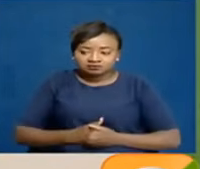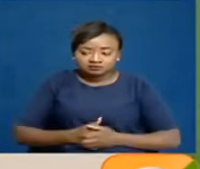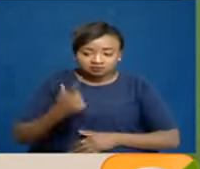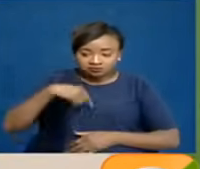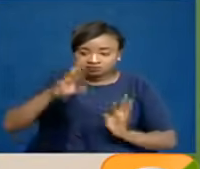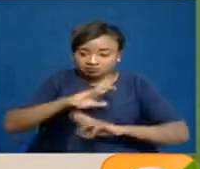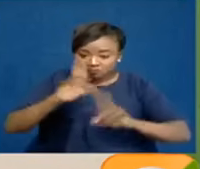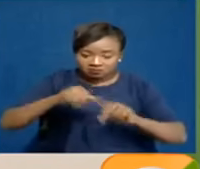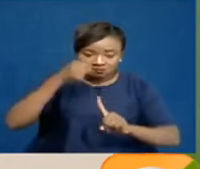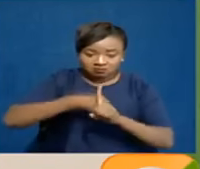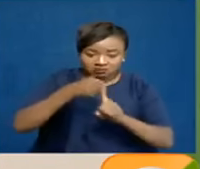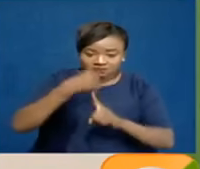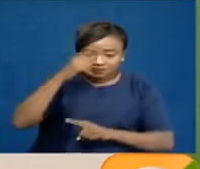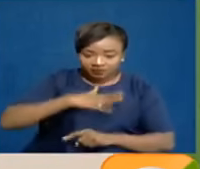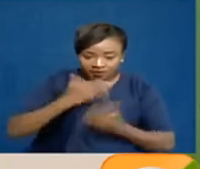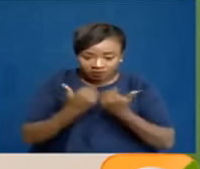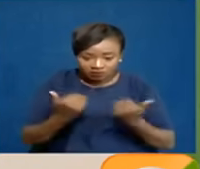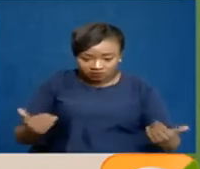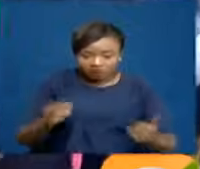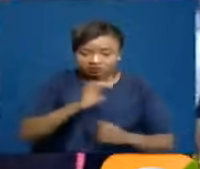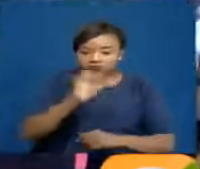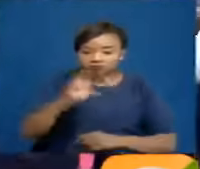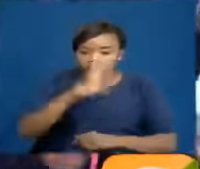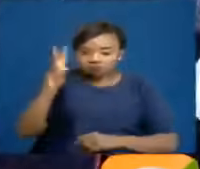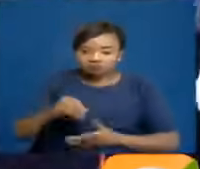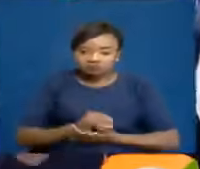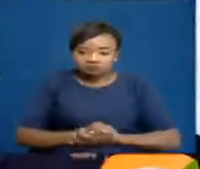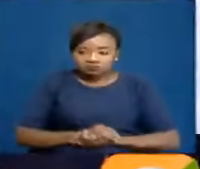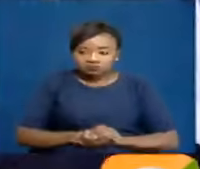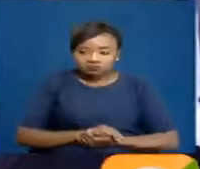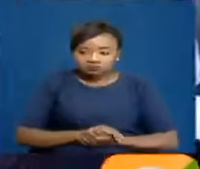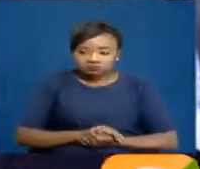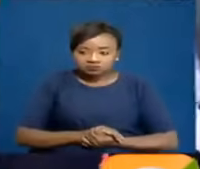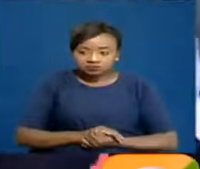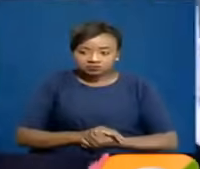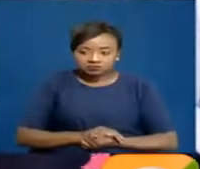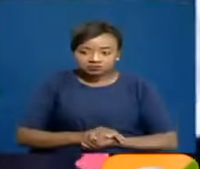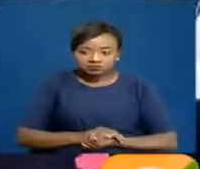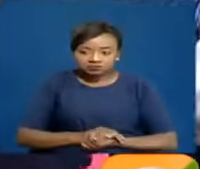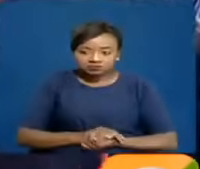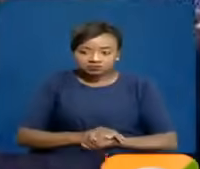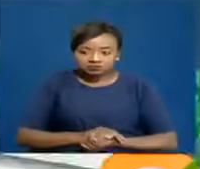for the children of East Africa. Emily Chebet, Citizen TV.